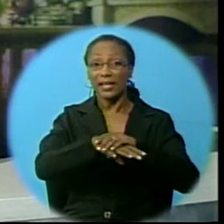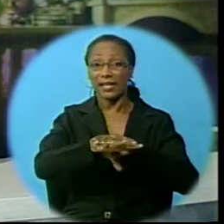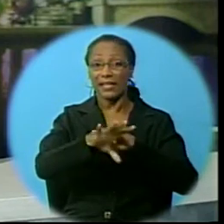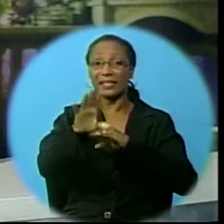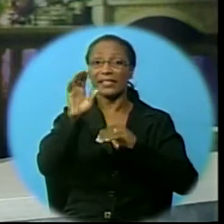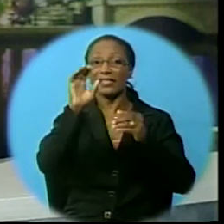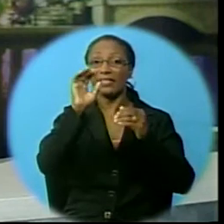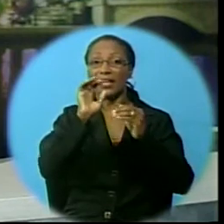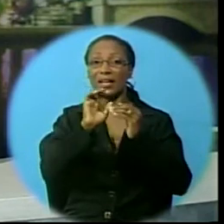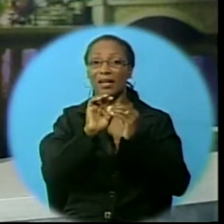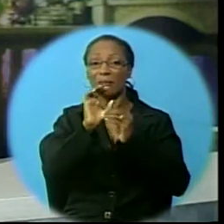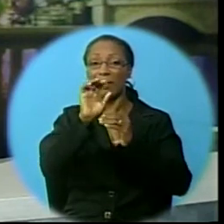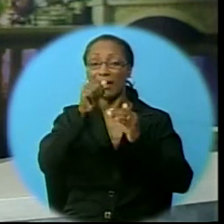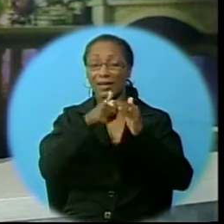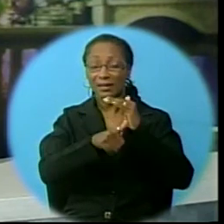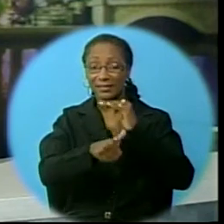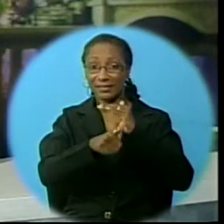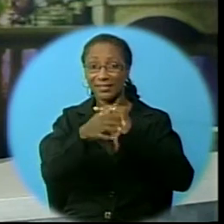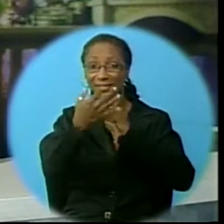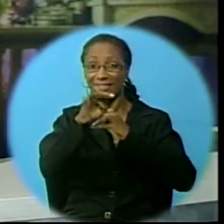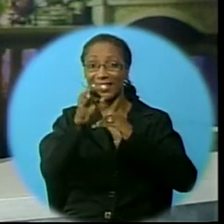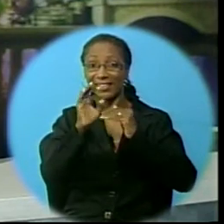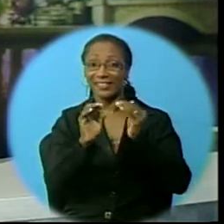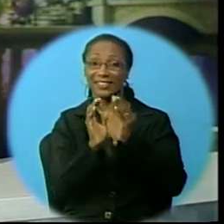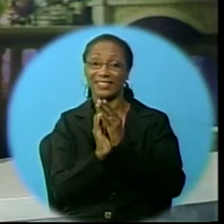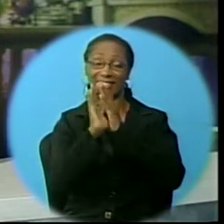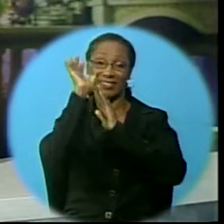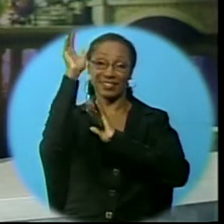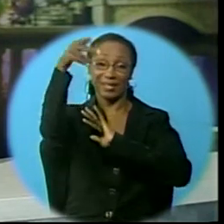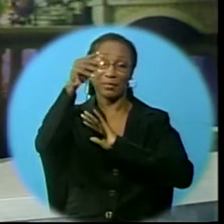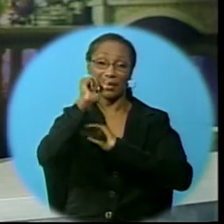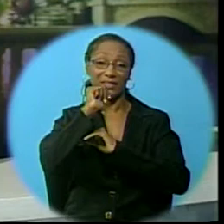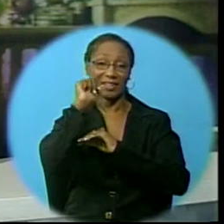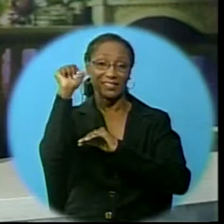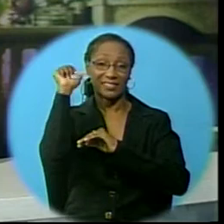Under-19 Netball League competition. Yesterday at the Netball Stadium, they